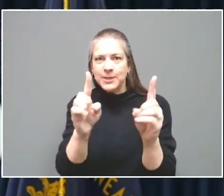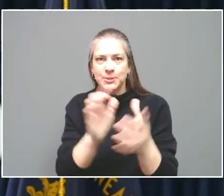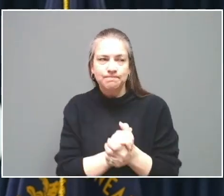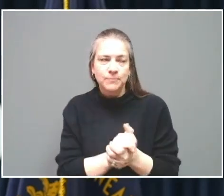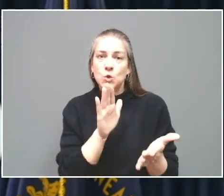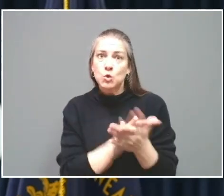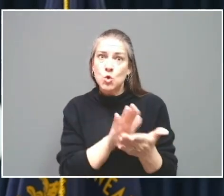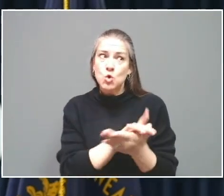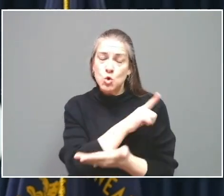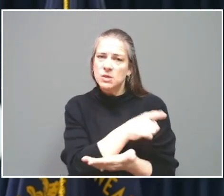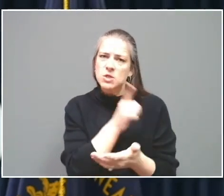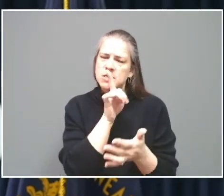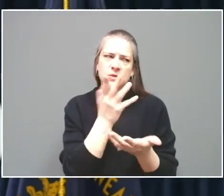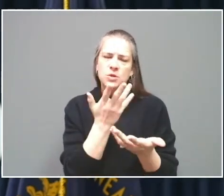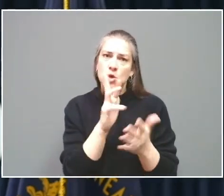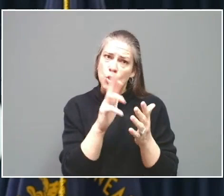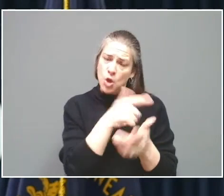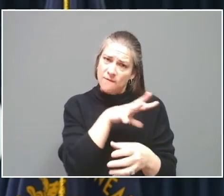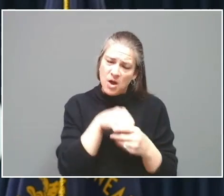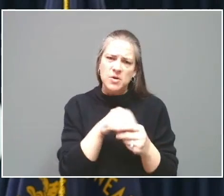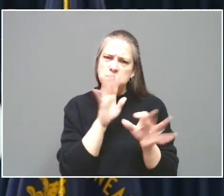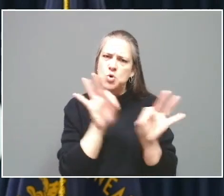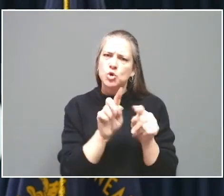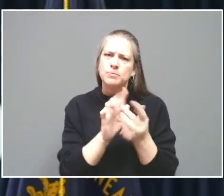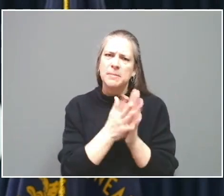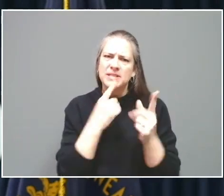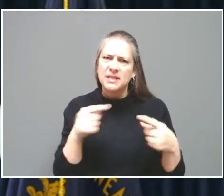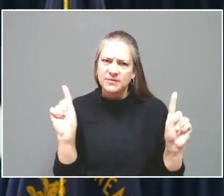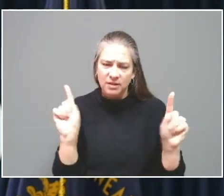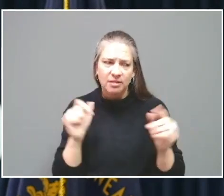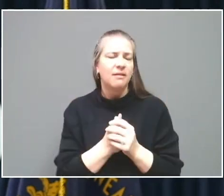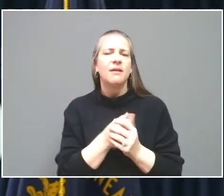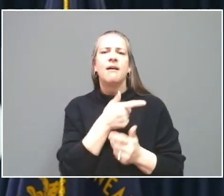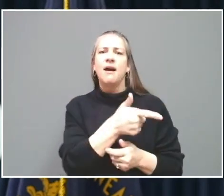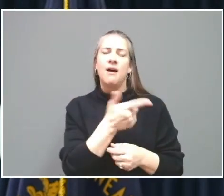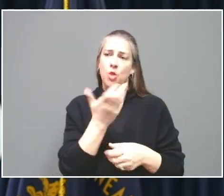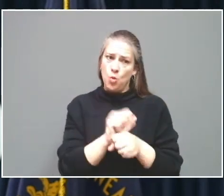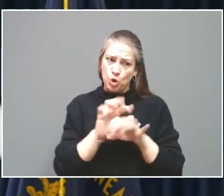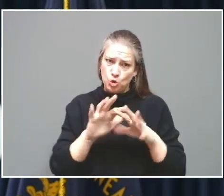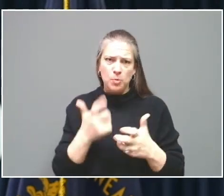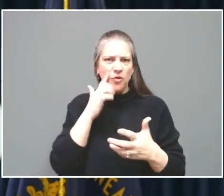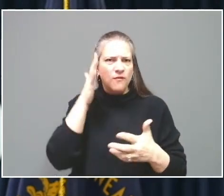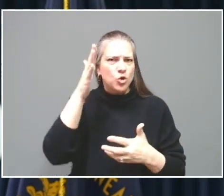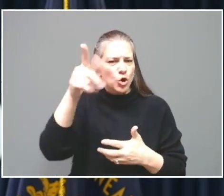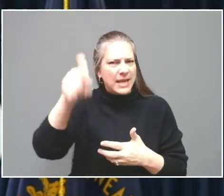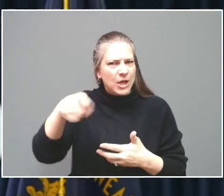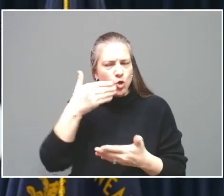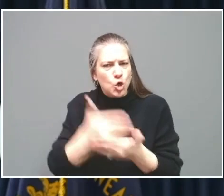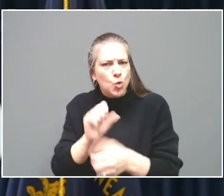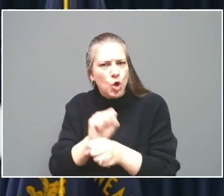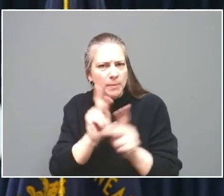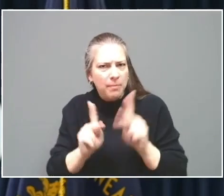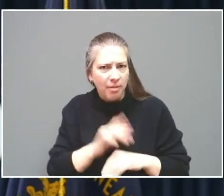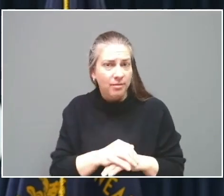them succeed and also fueling the workforce, building that brighter tomorrow. For so many of our students, career and technical